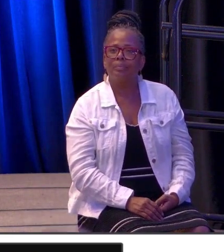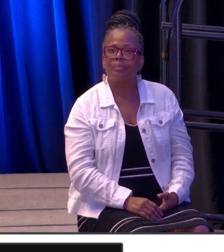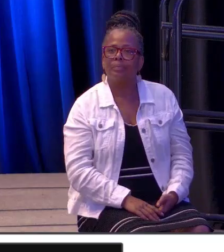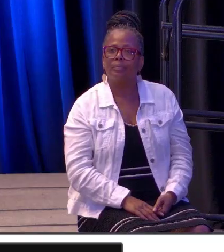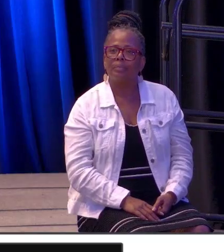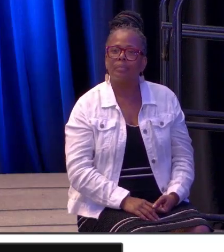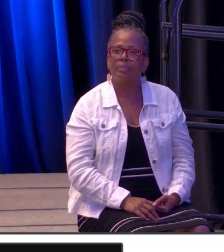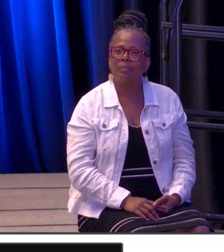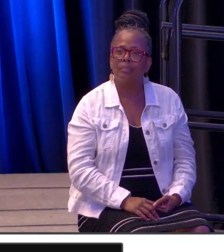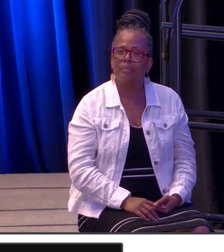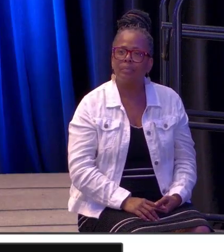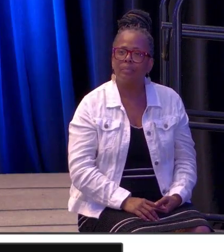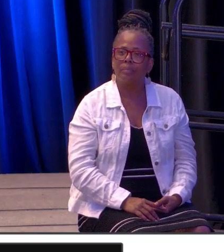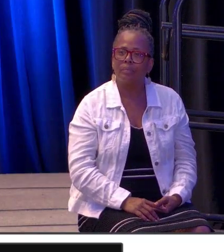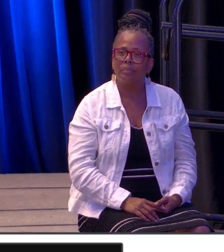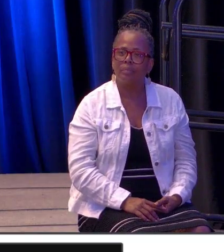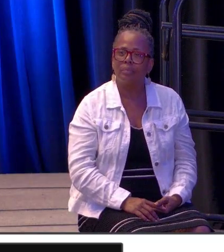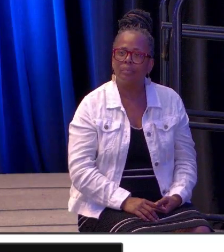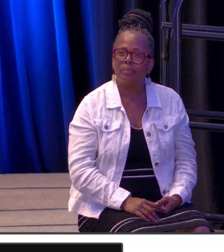All right.